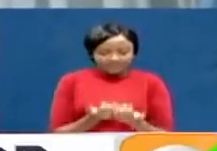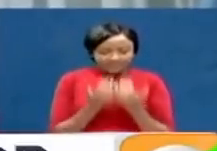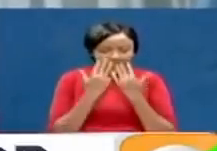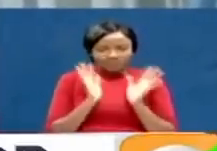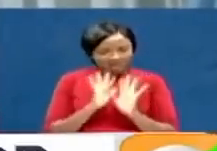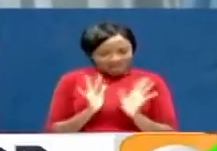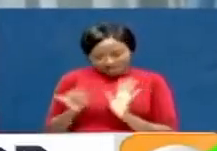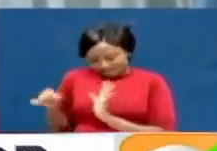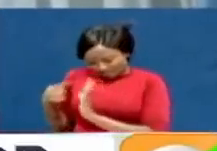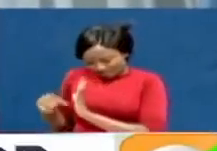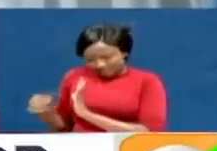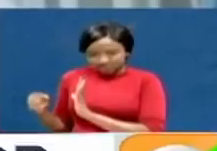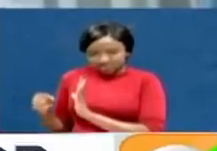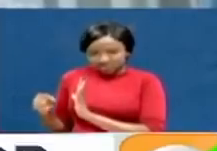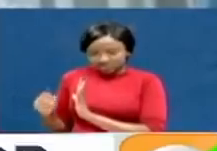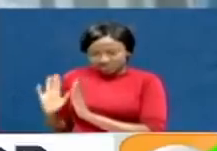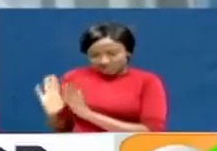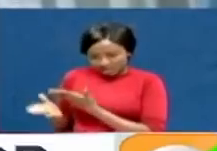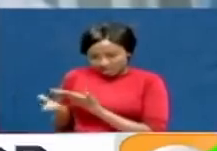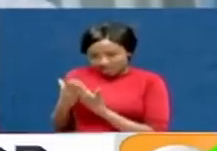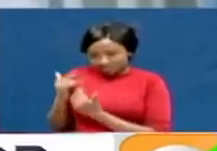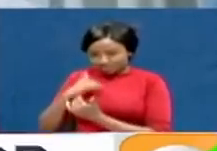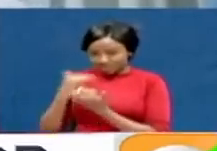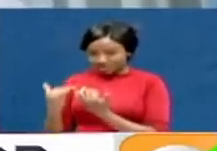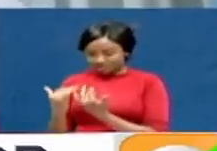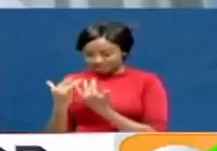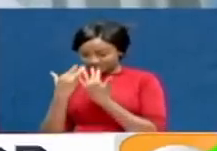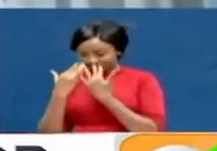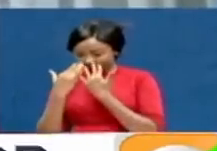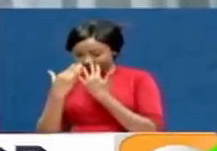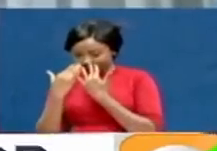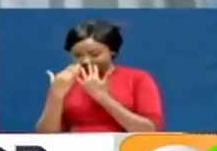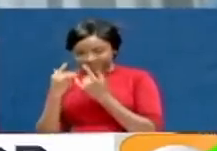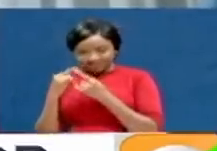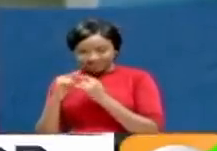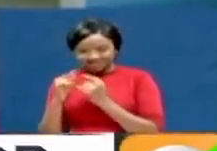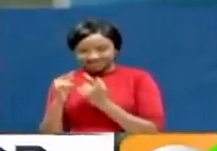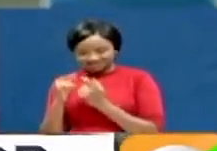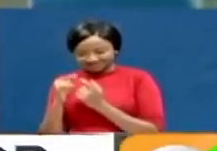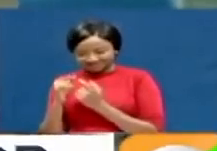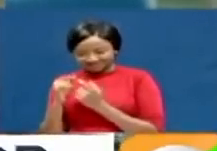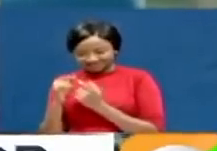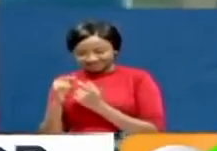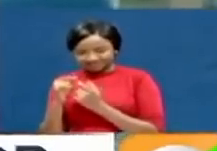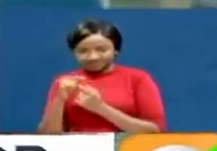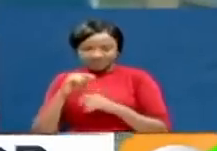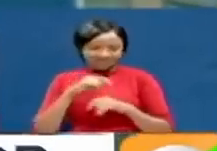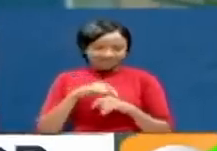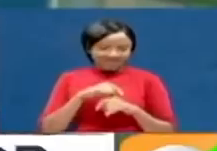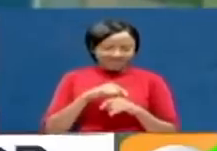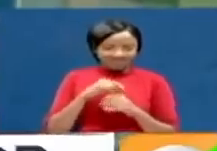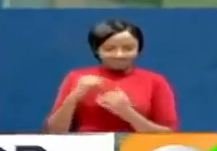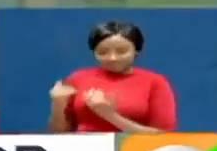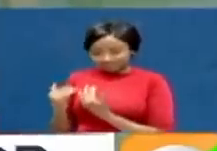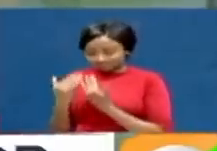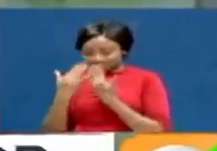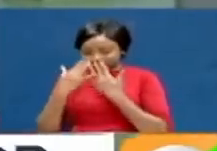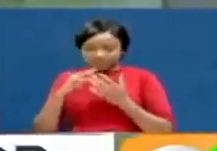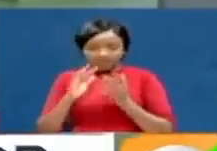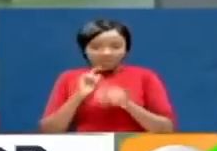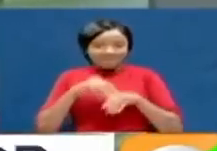lungs. So the lungs, being that they are deceased and you're not taking enough oxygen, once we take away the work of breathing from you, it means